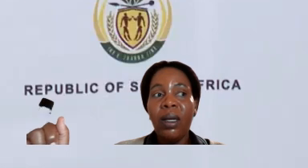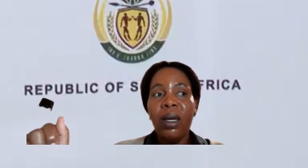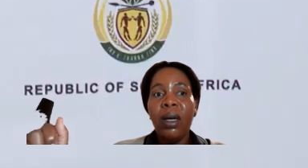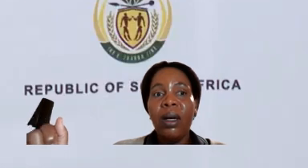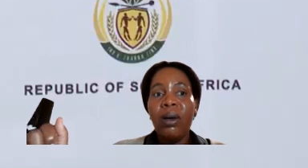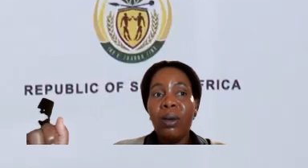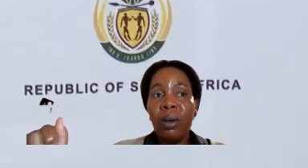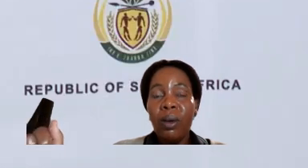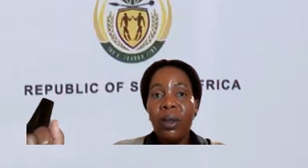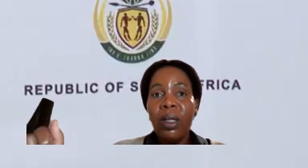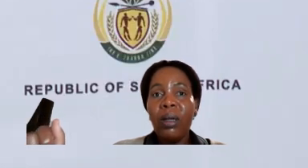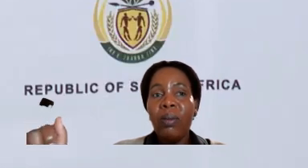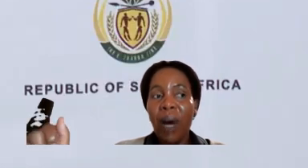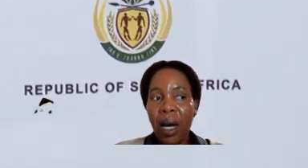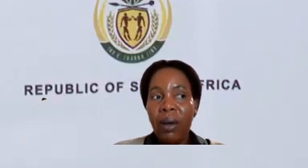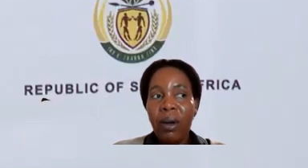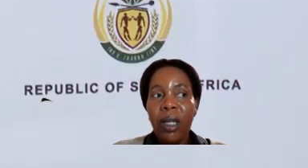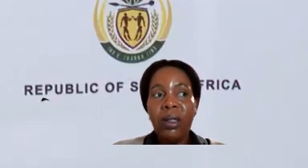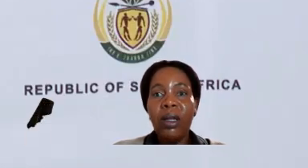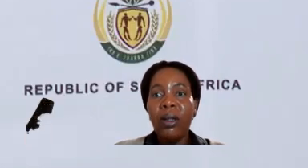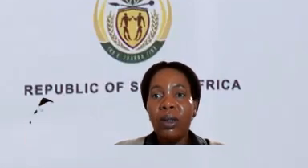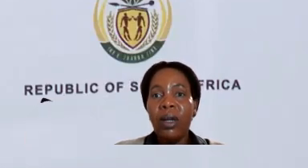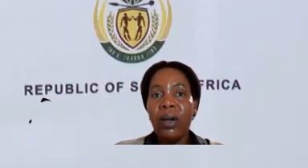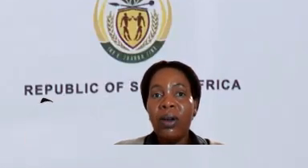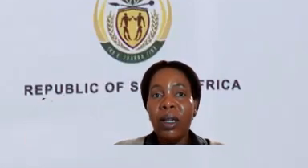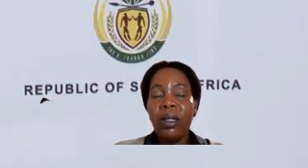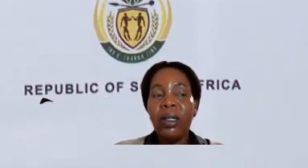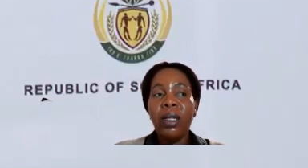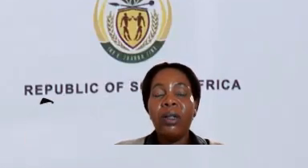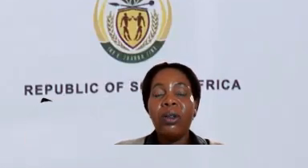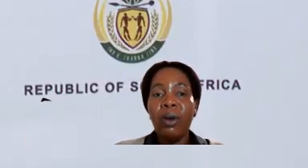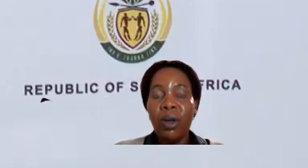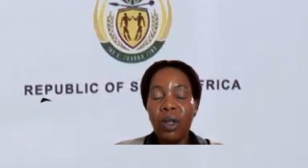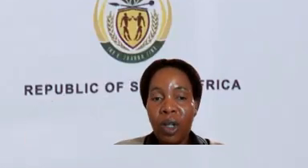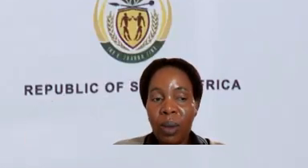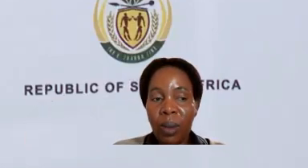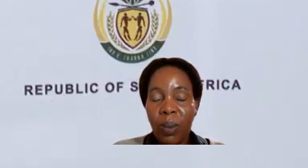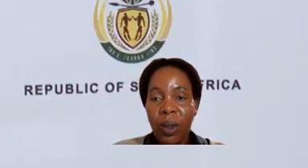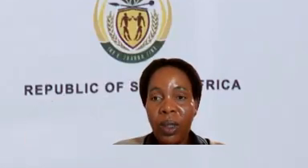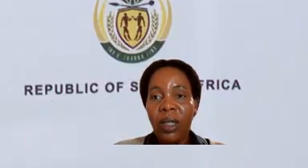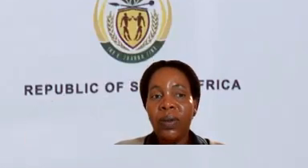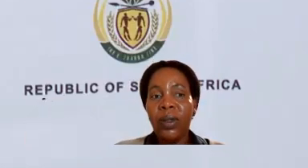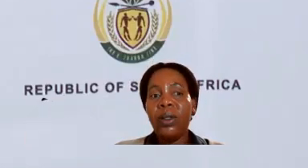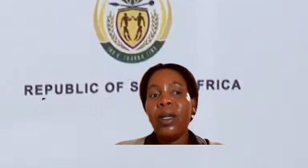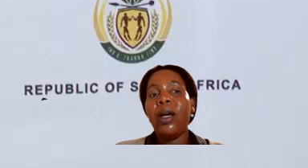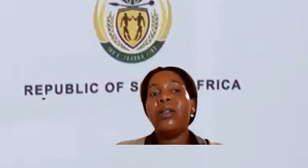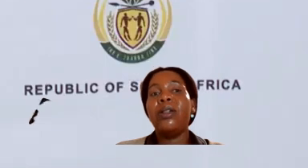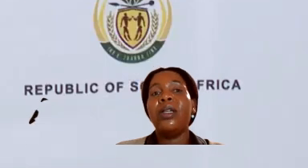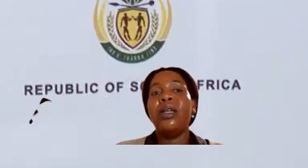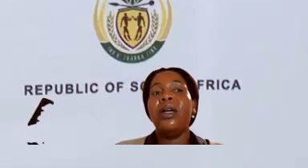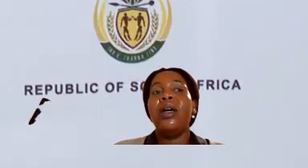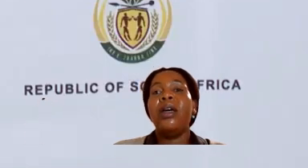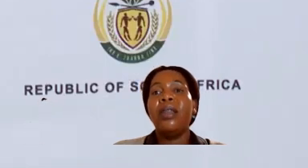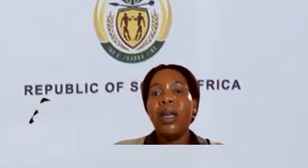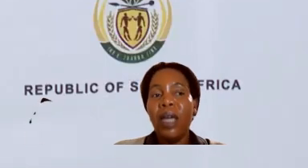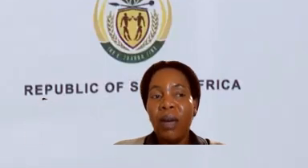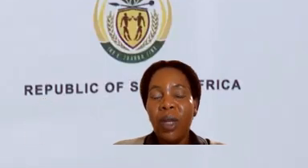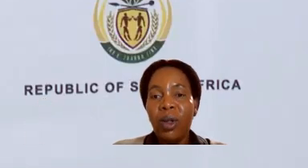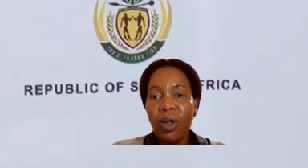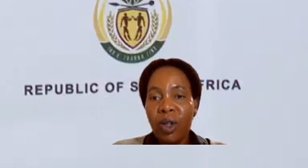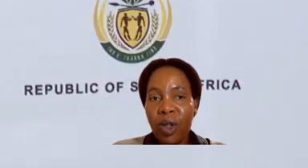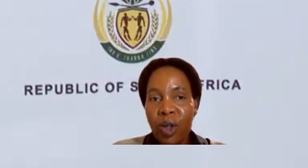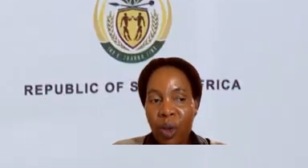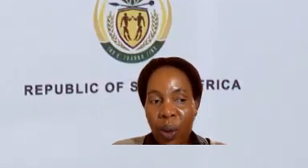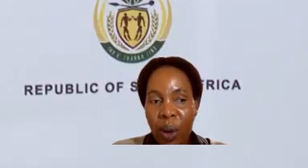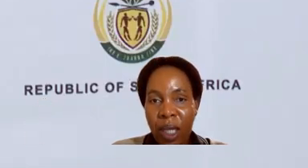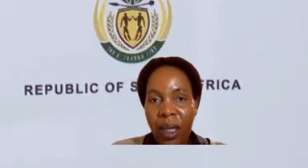be good migrants into the country, to contribute positively to the country. They came